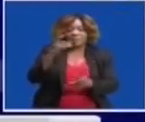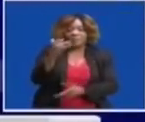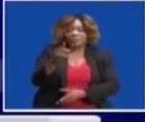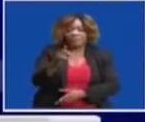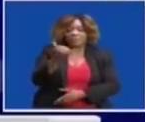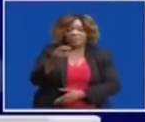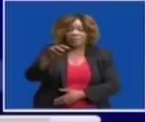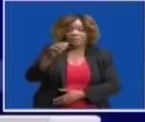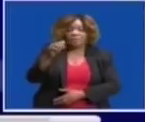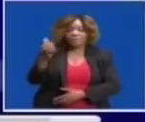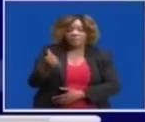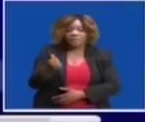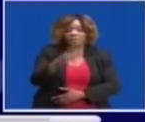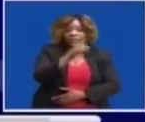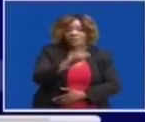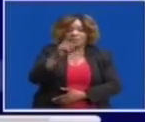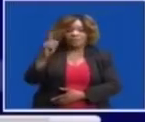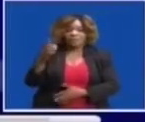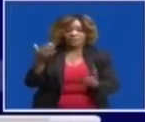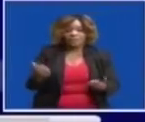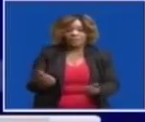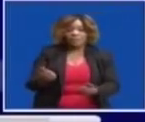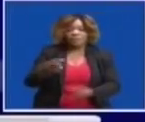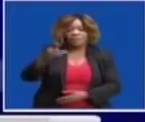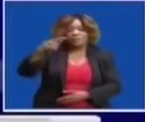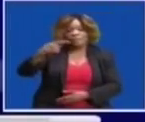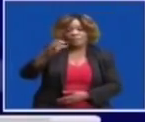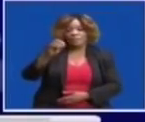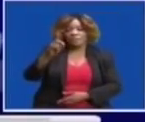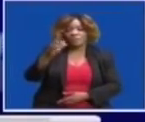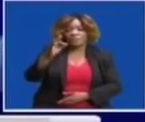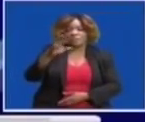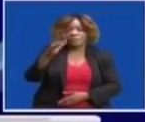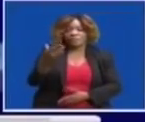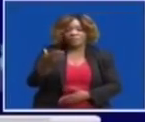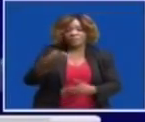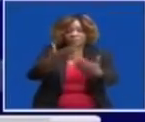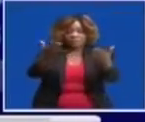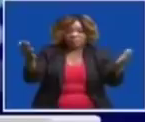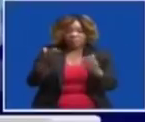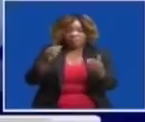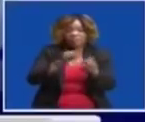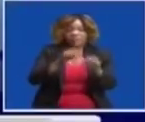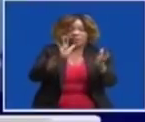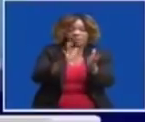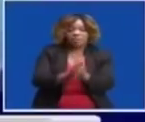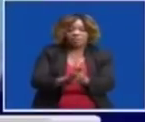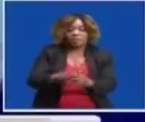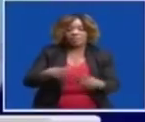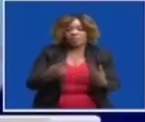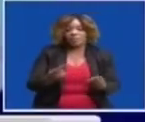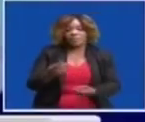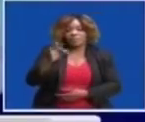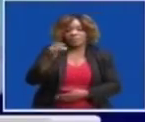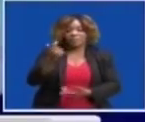in a match that ended in a 1-0 draw at the Godrich Talu Stadium in Kabwe. And the Stream A fixture